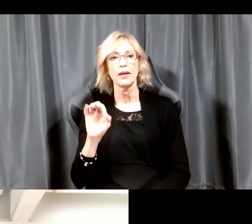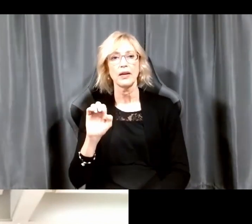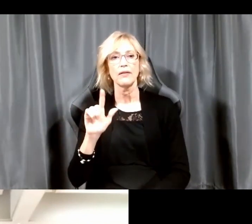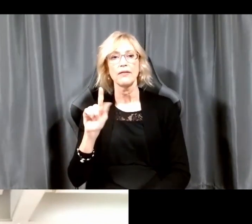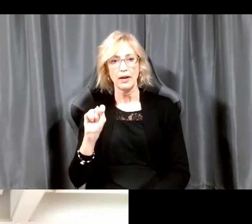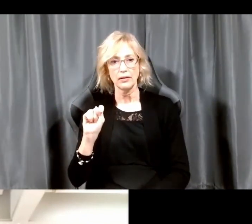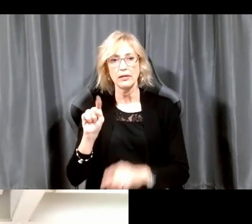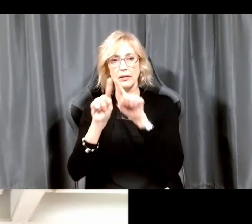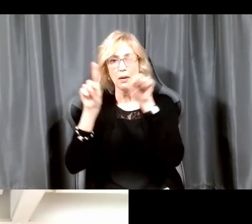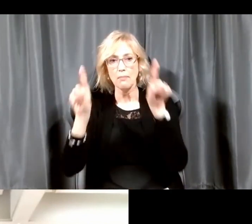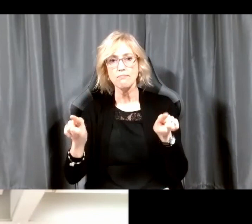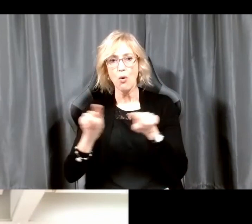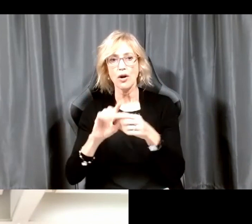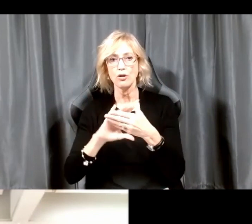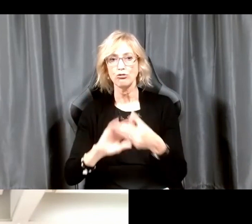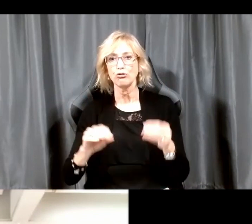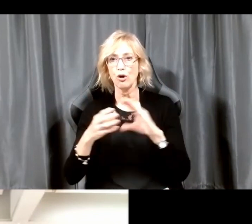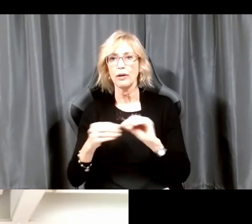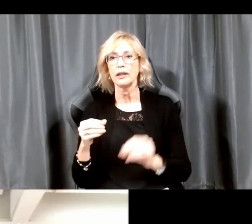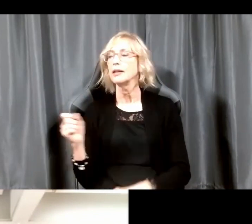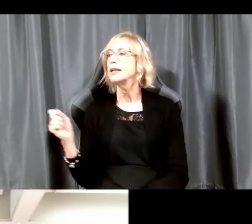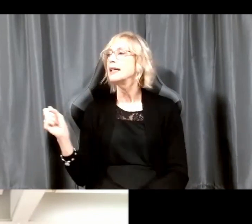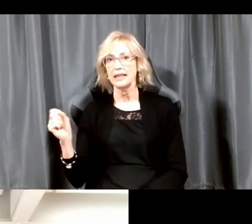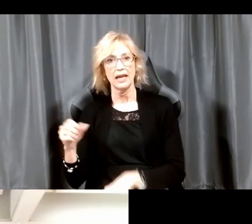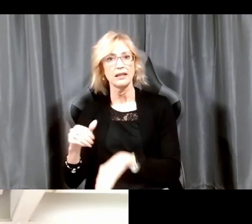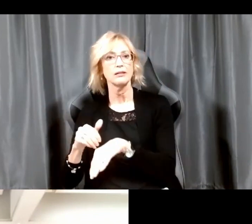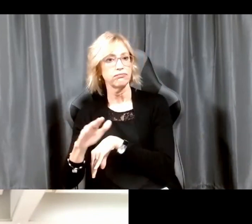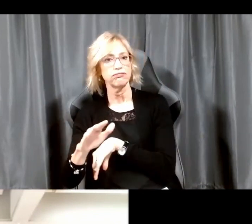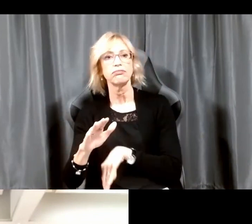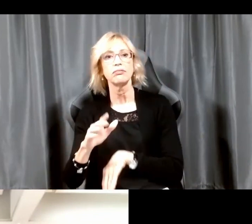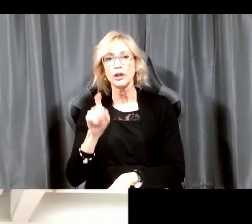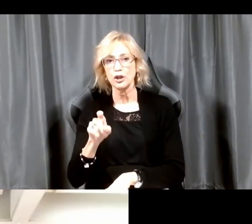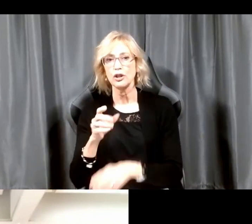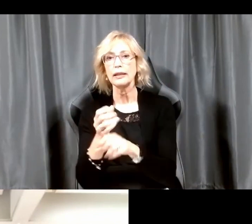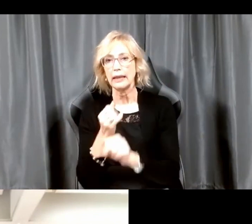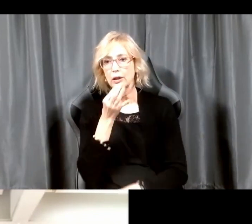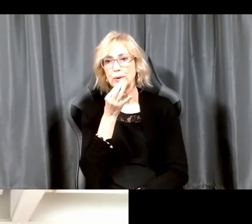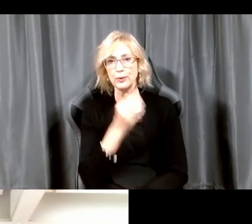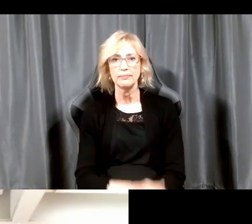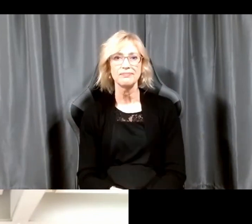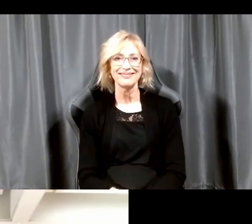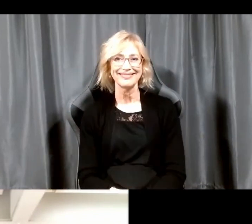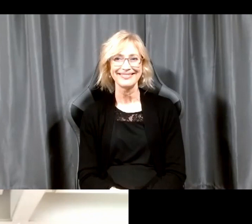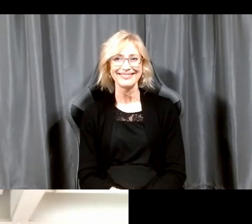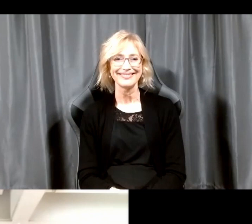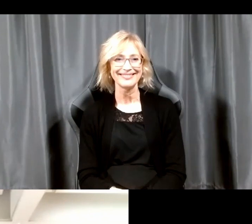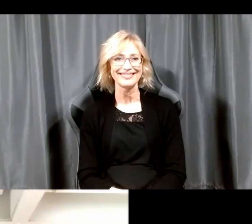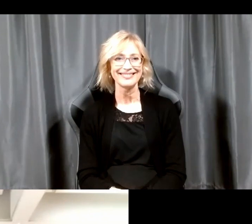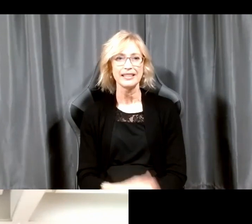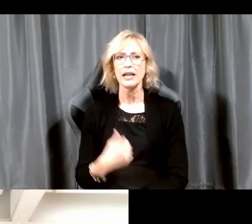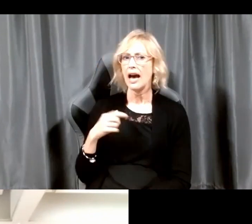storyboard. Yes, it's on its way. It should be coming shortly. Okay. This is Jennifer, and I